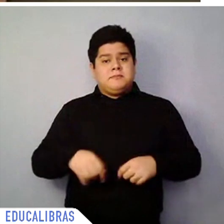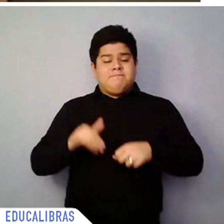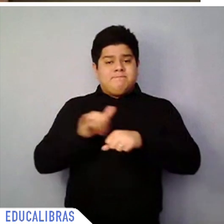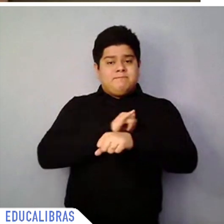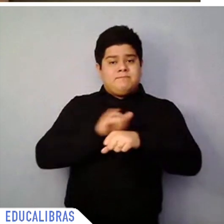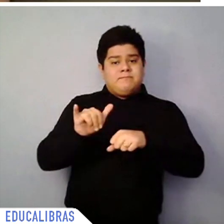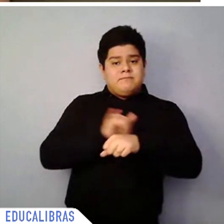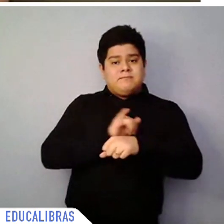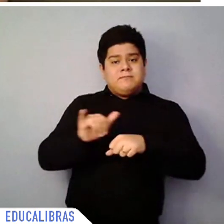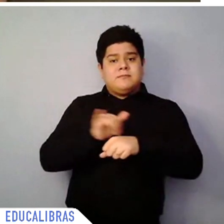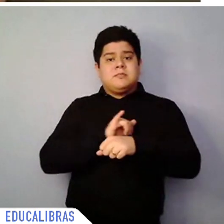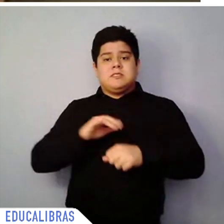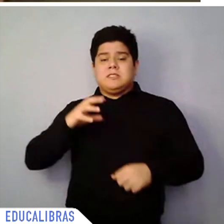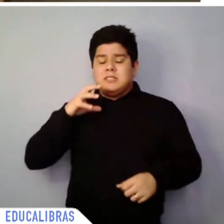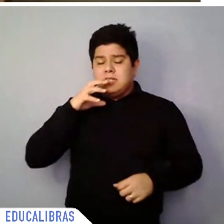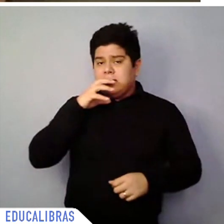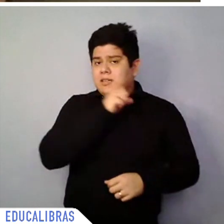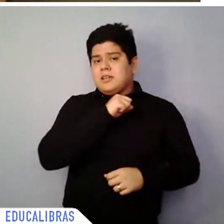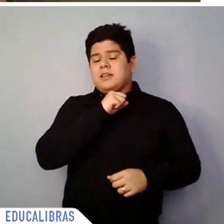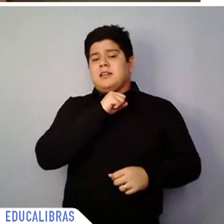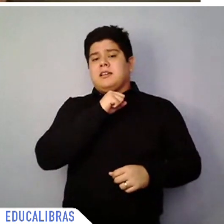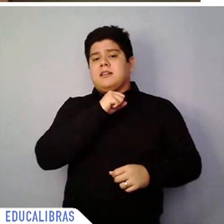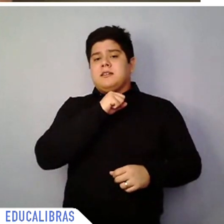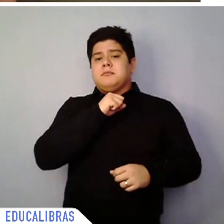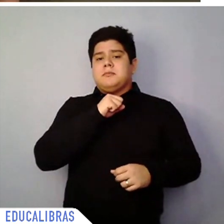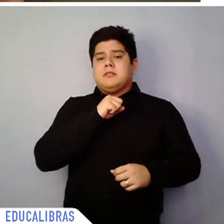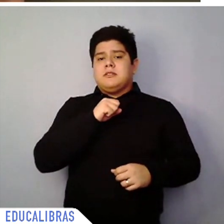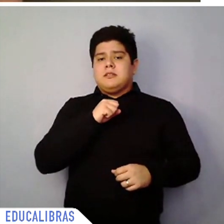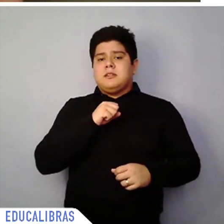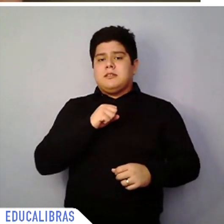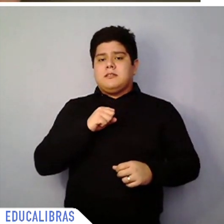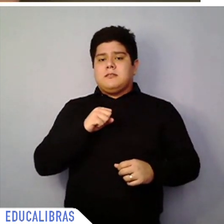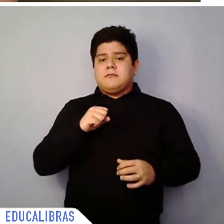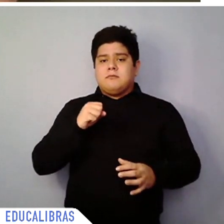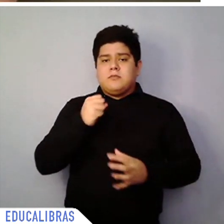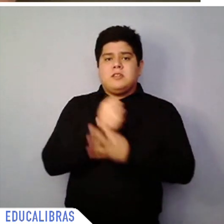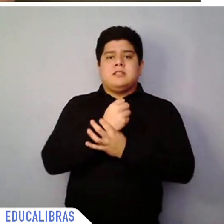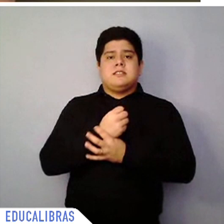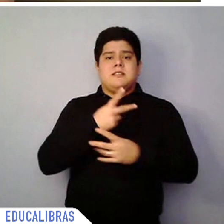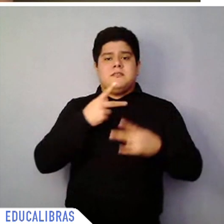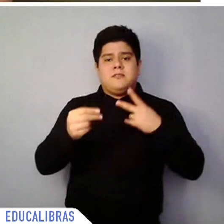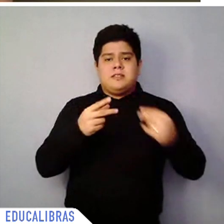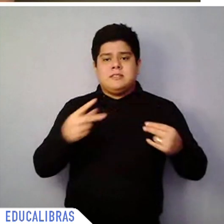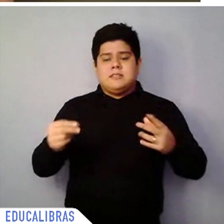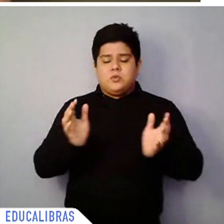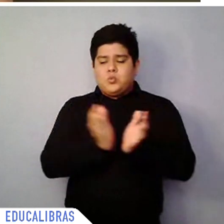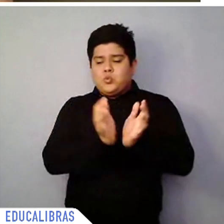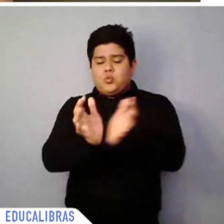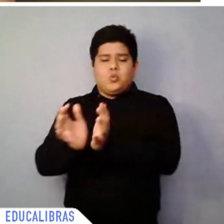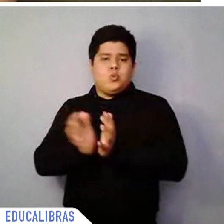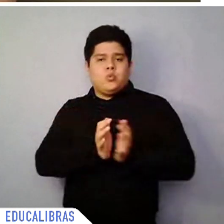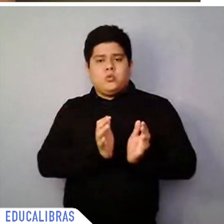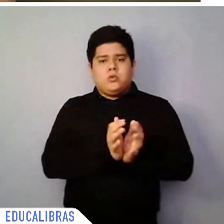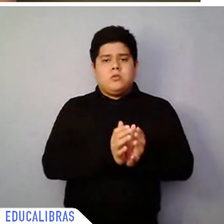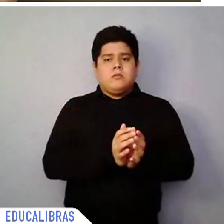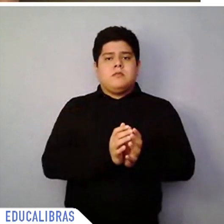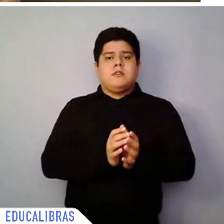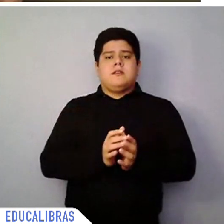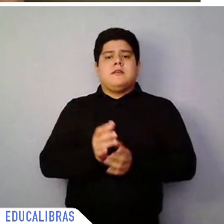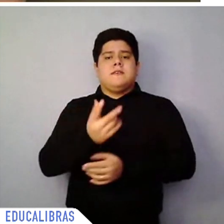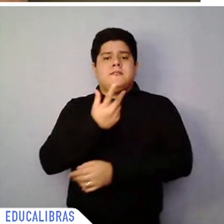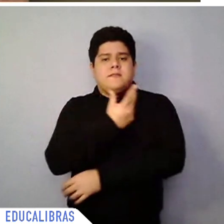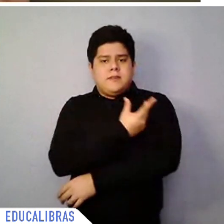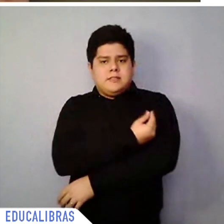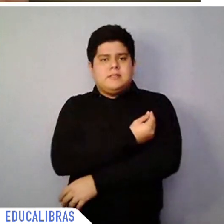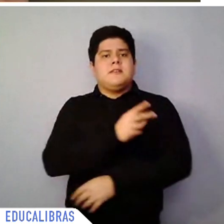we need to have a very fast strategy to strengthen vaccination